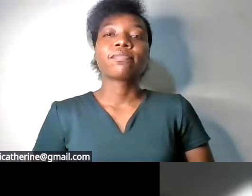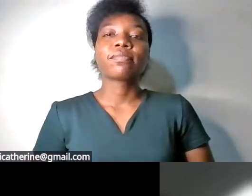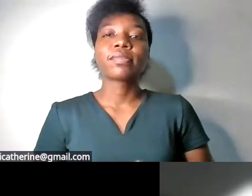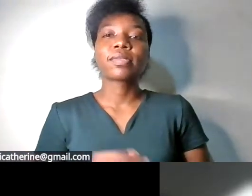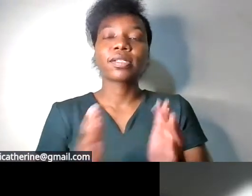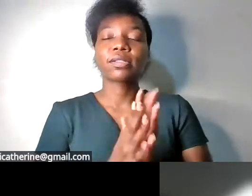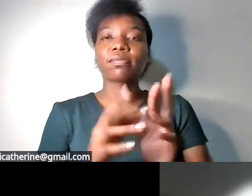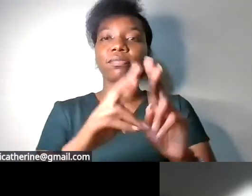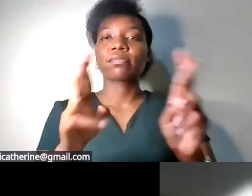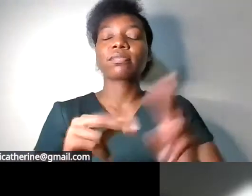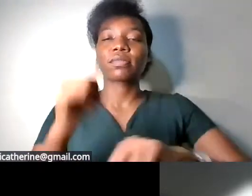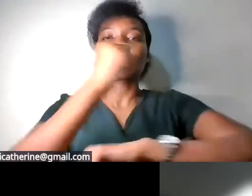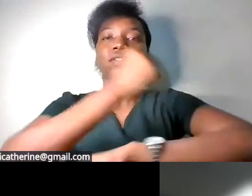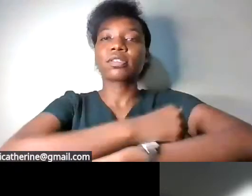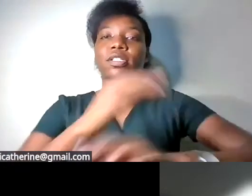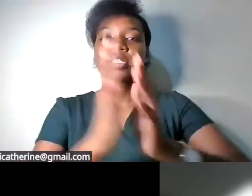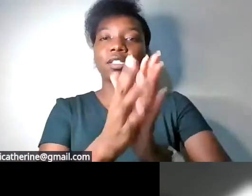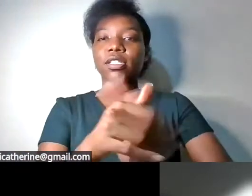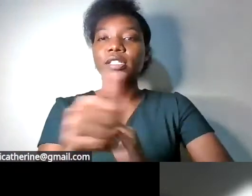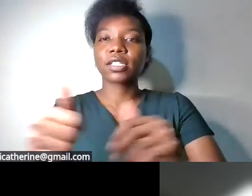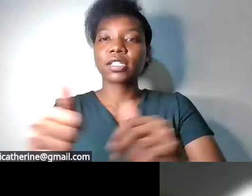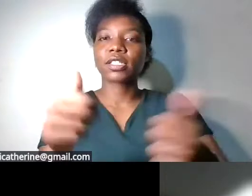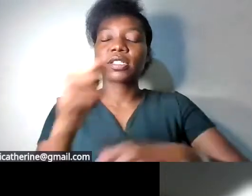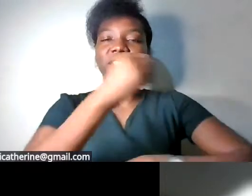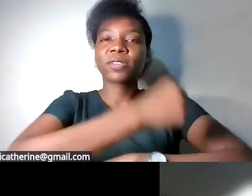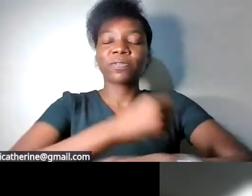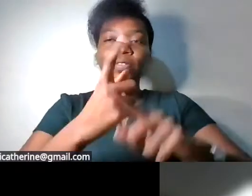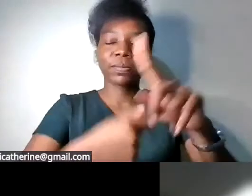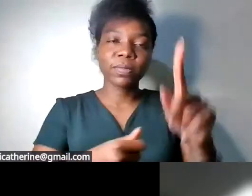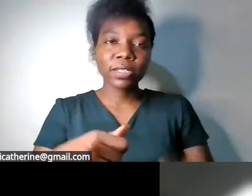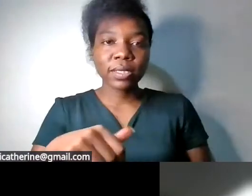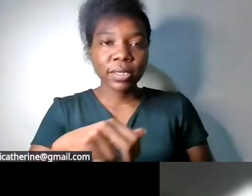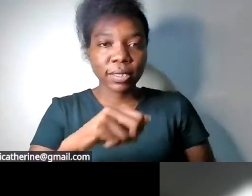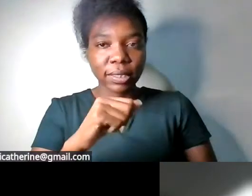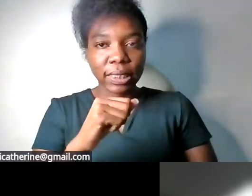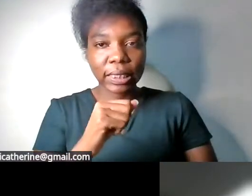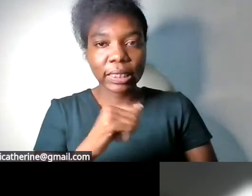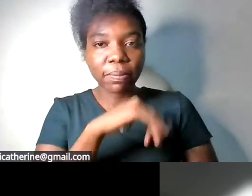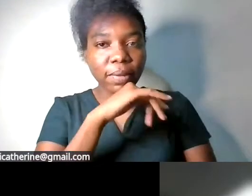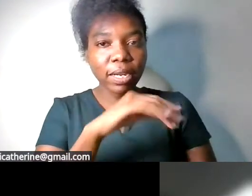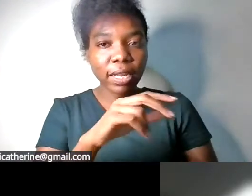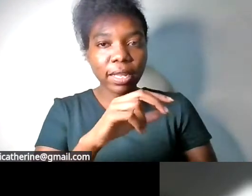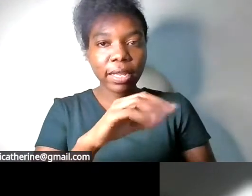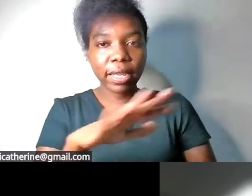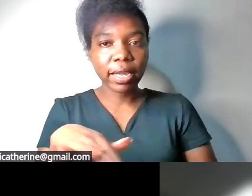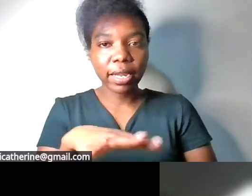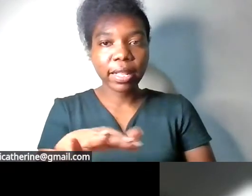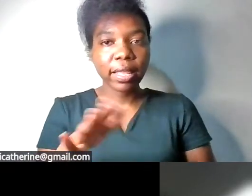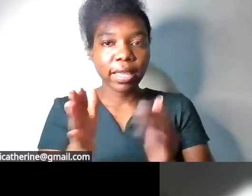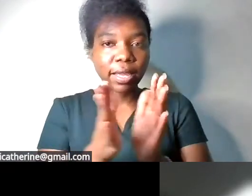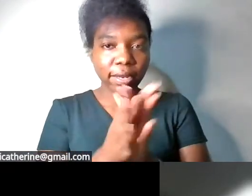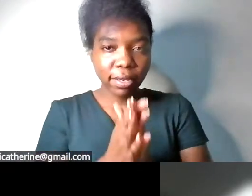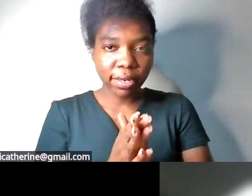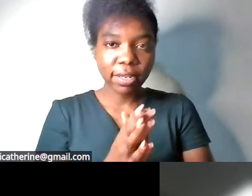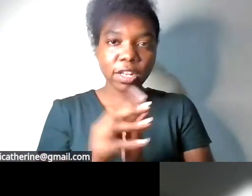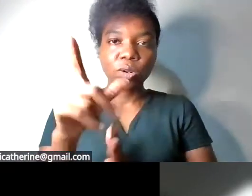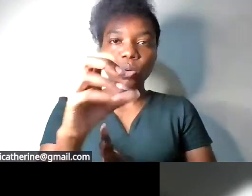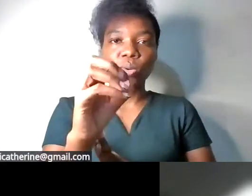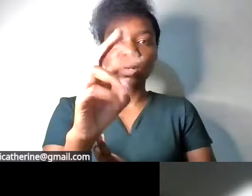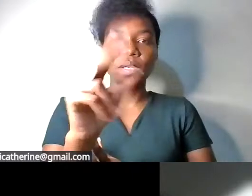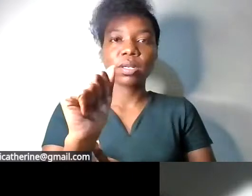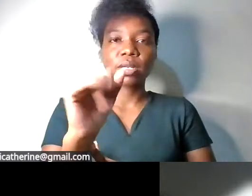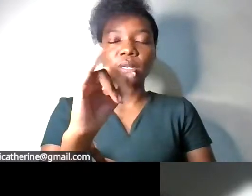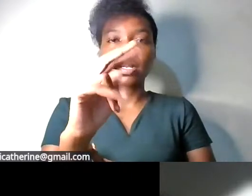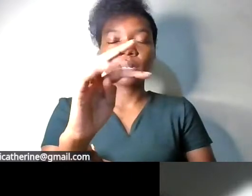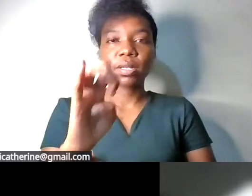other schools in the Kampala area. We've also visited a school in Nairobi. Lorraine will speak about that. And